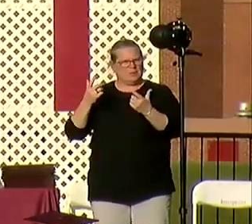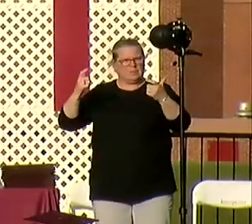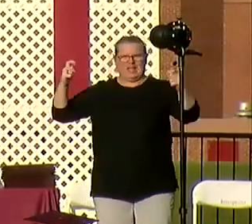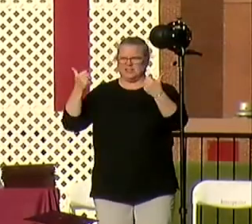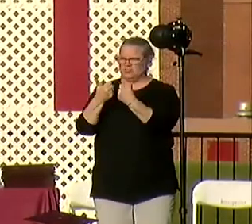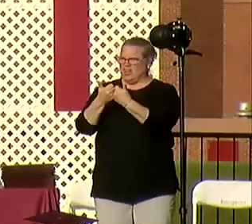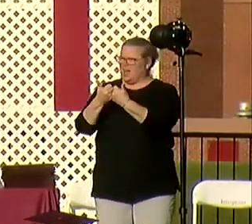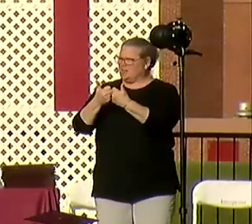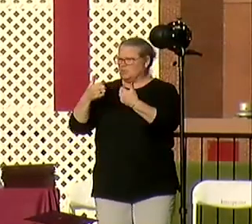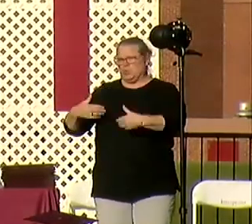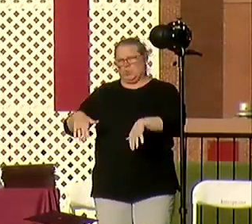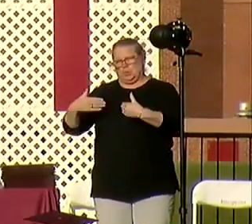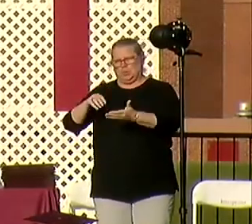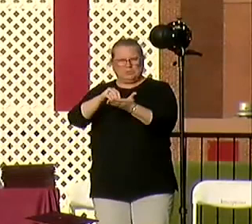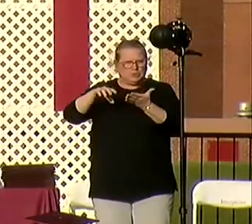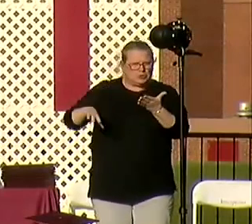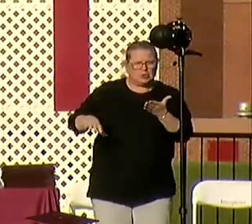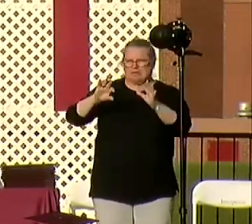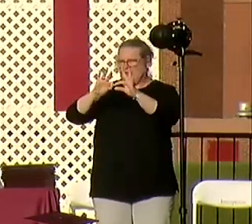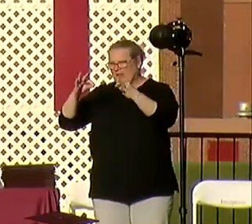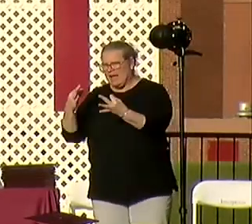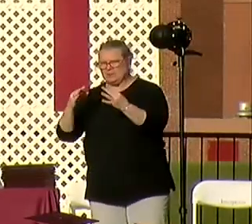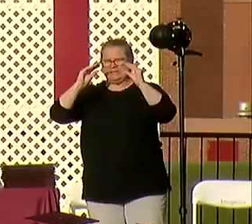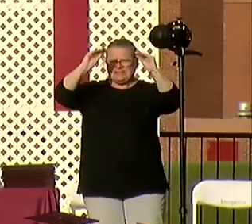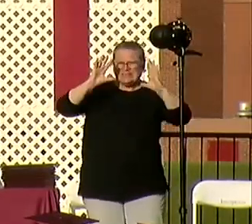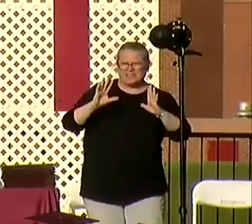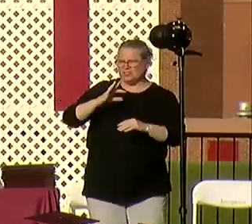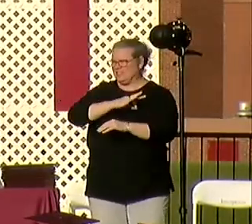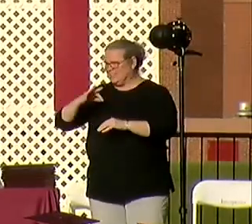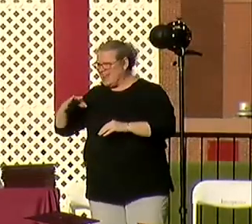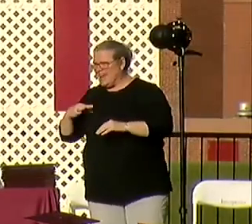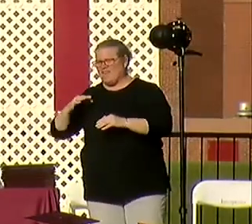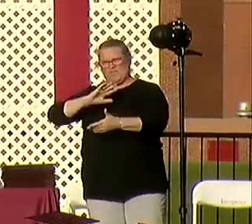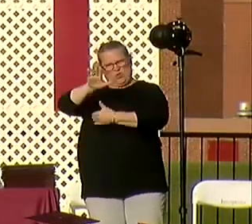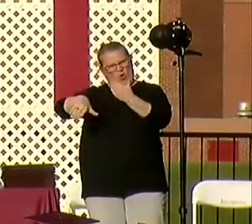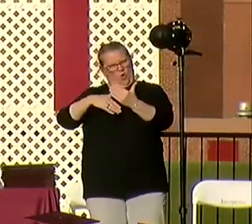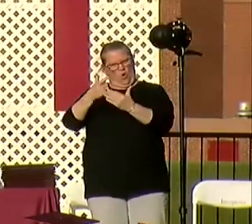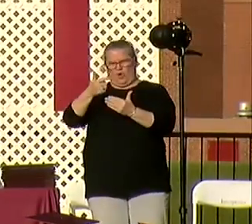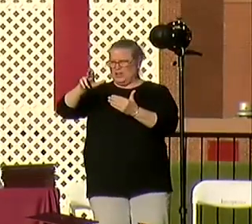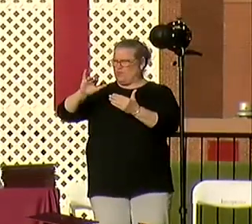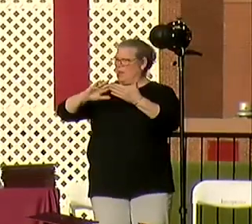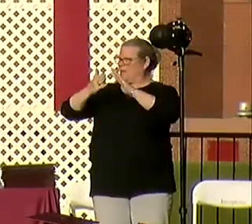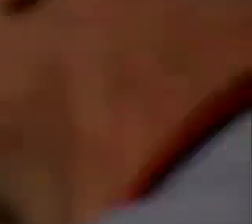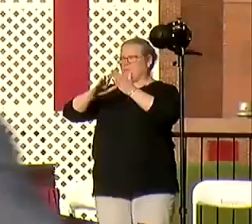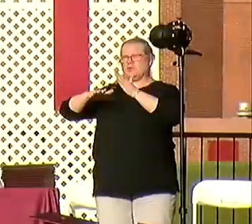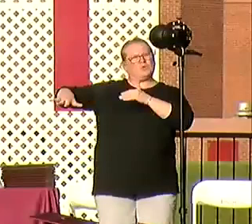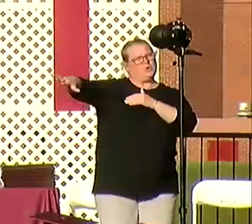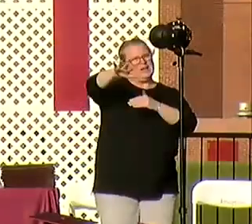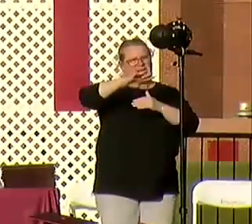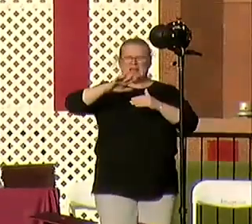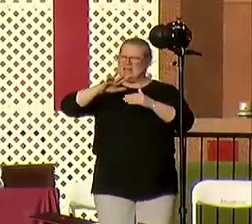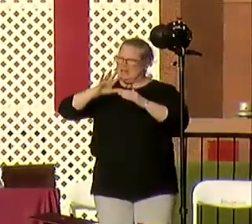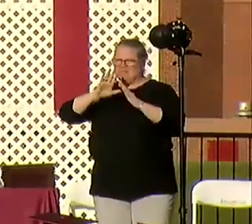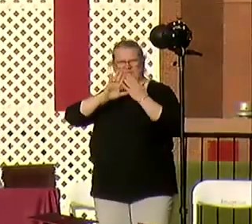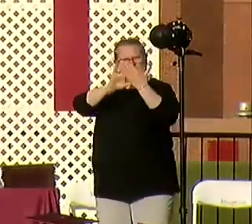Our students, families, teachers and staff, and the entire Granby community have not only risen to the challenge, but